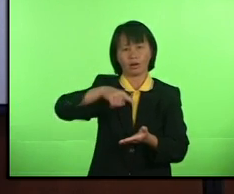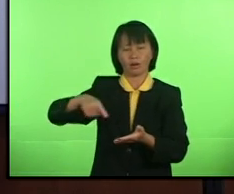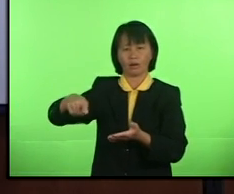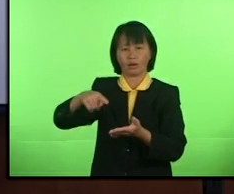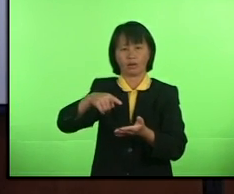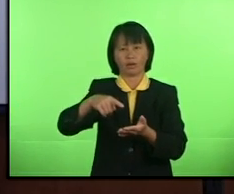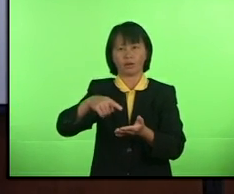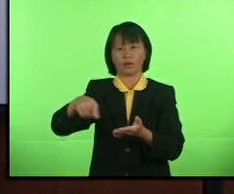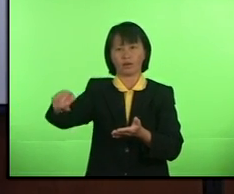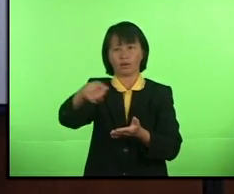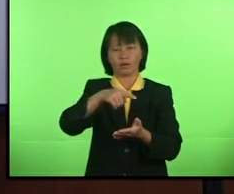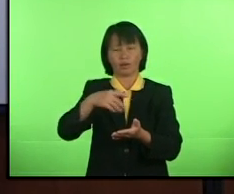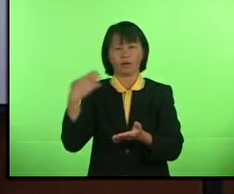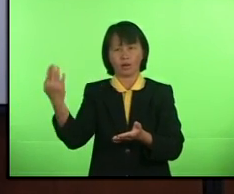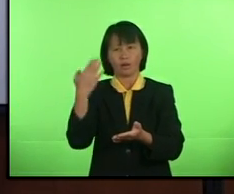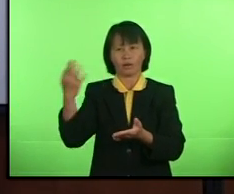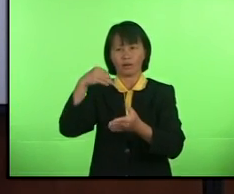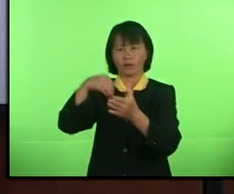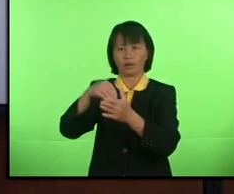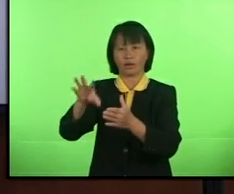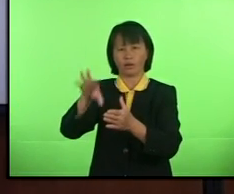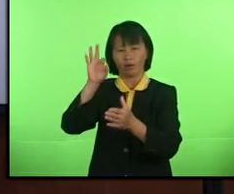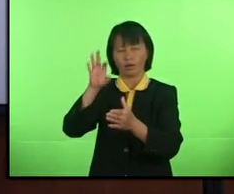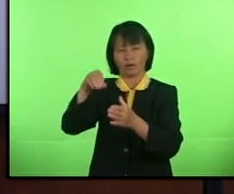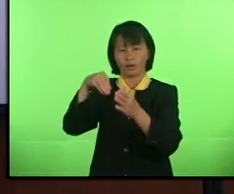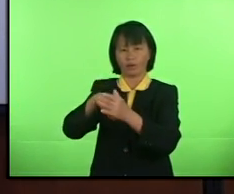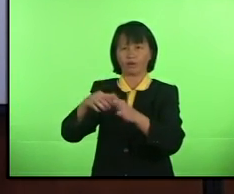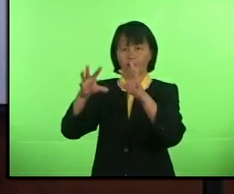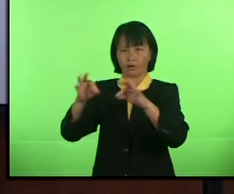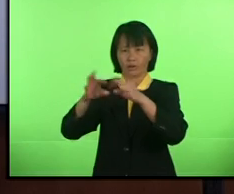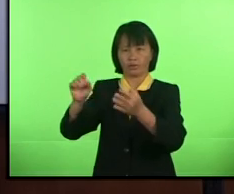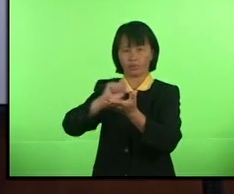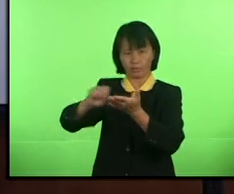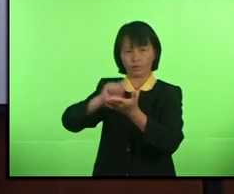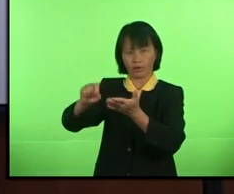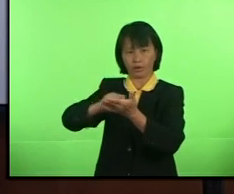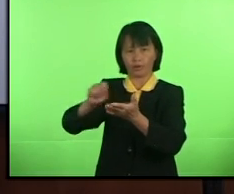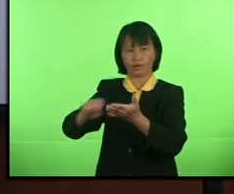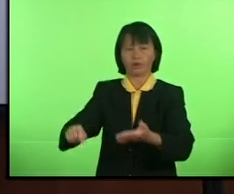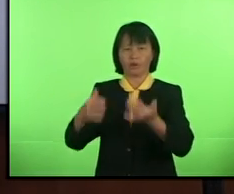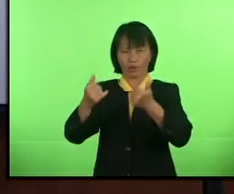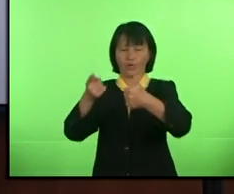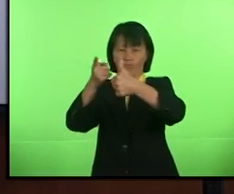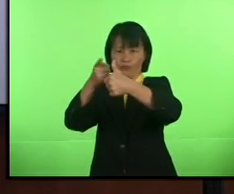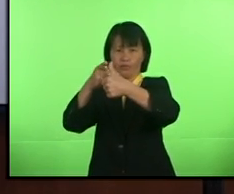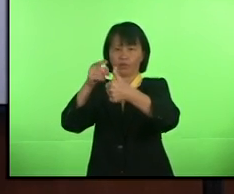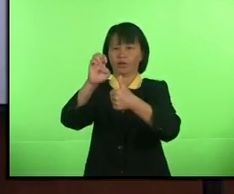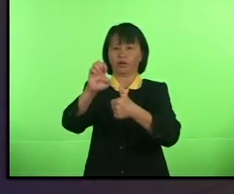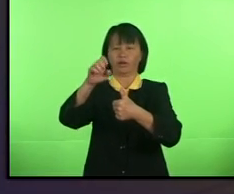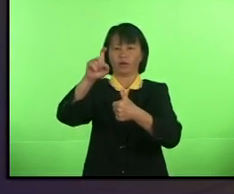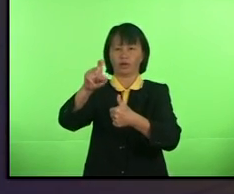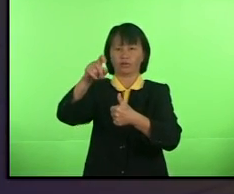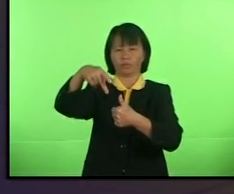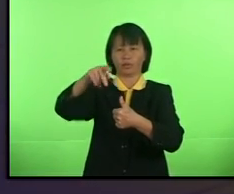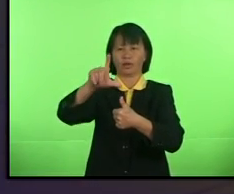commonly found among in essay writing. Now let's look at the first essay, the explanation essay.